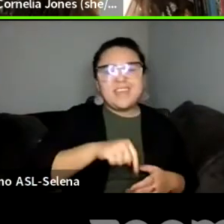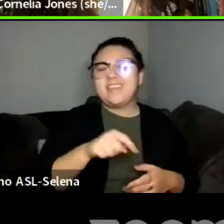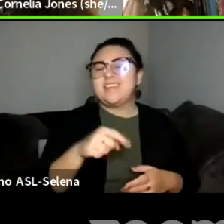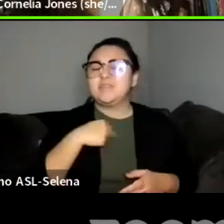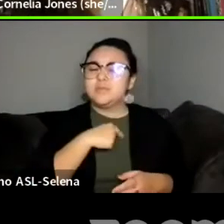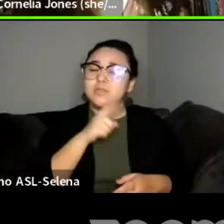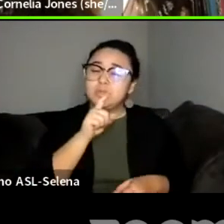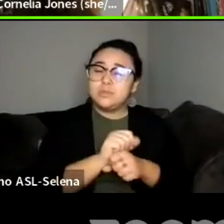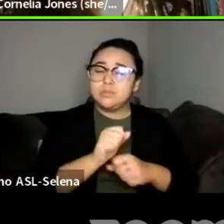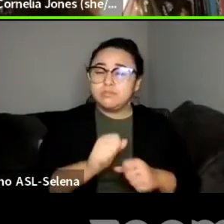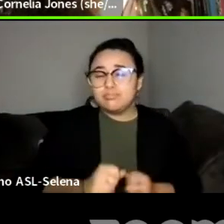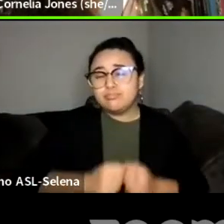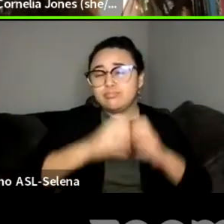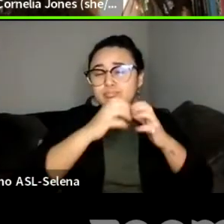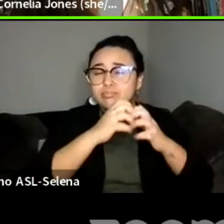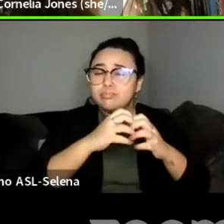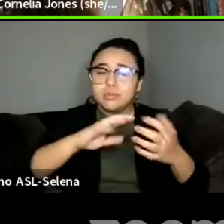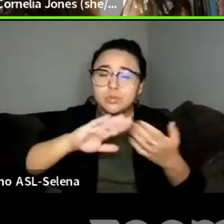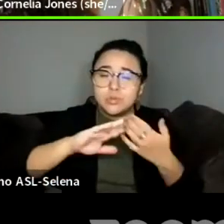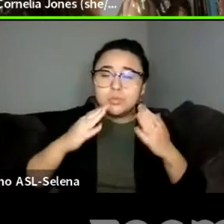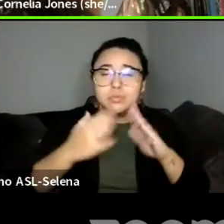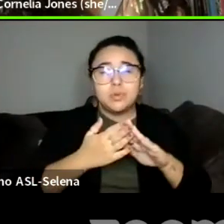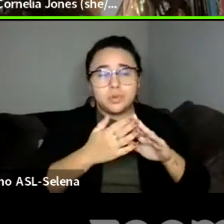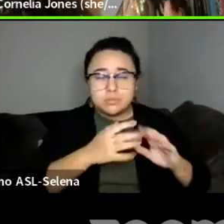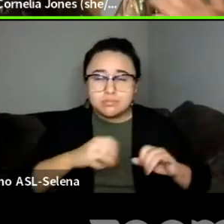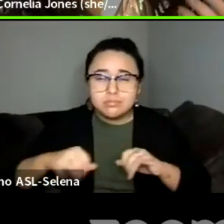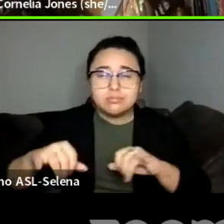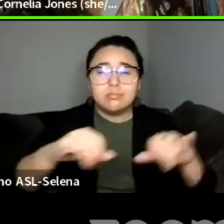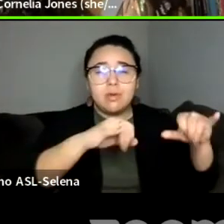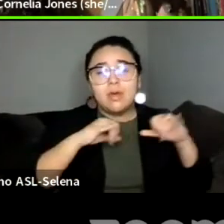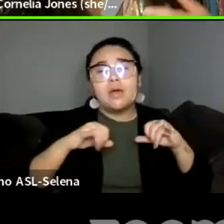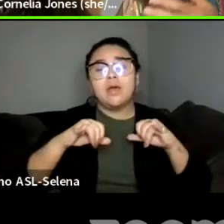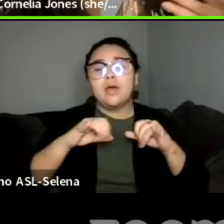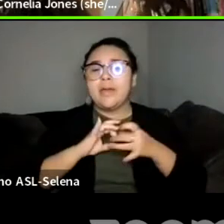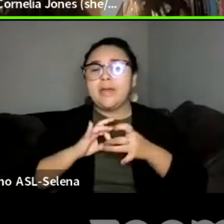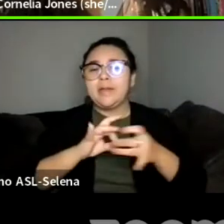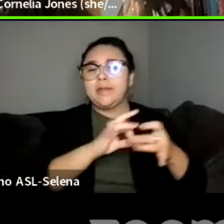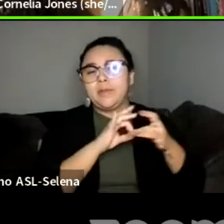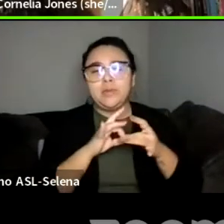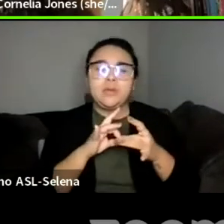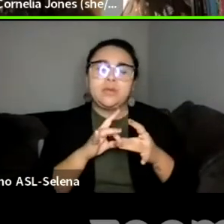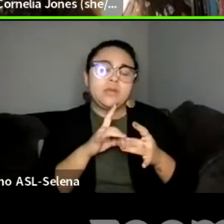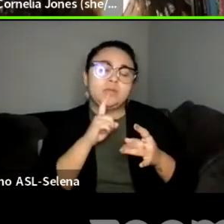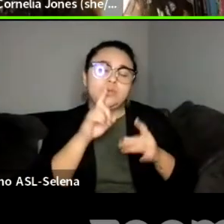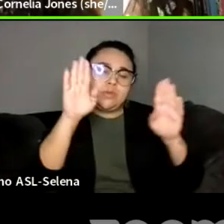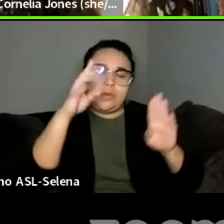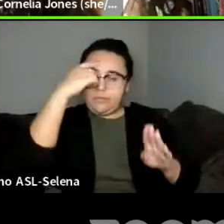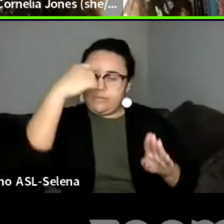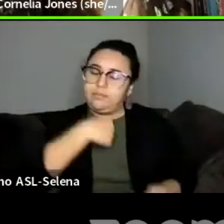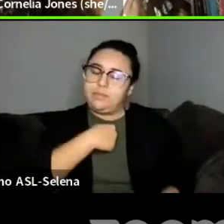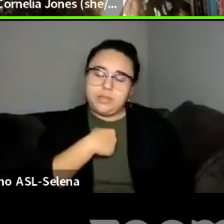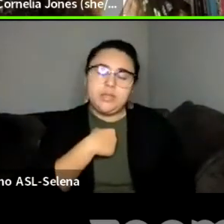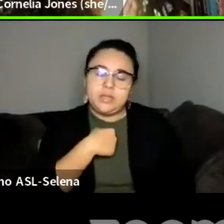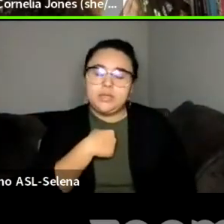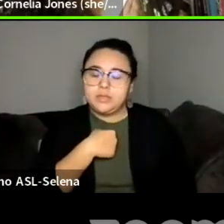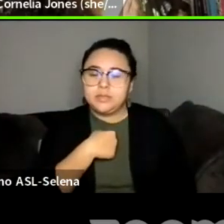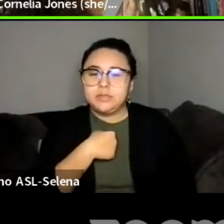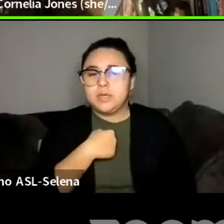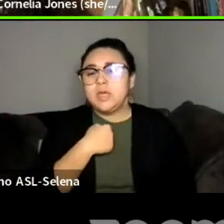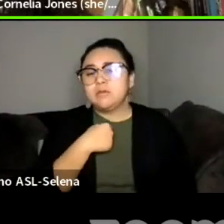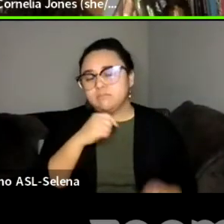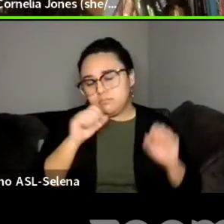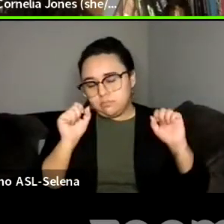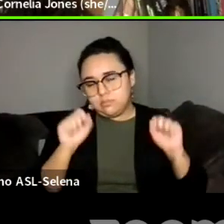building a communion there. So that's been great to just meet. I've gotten to work